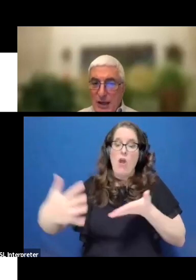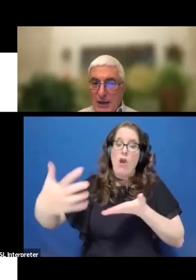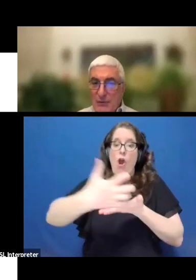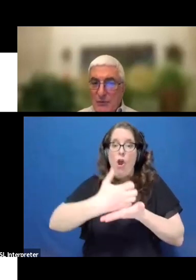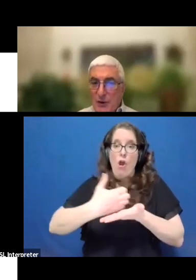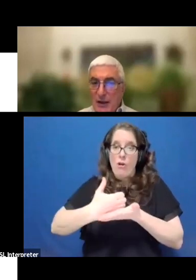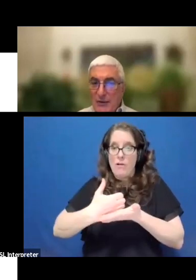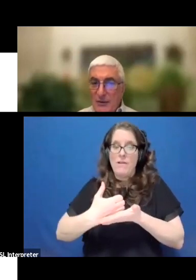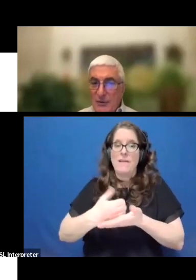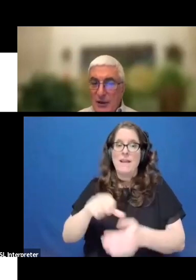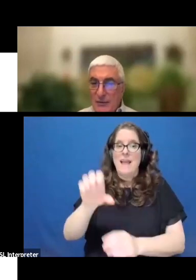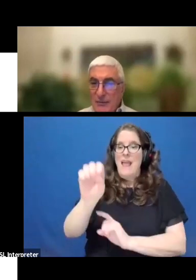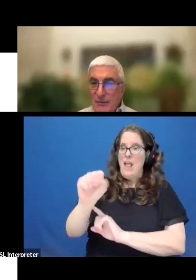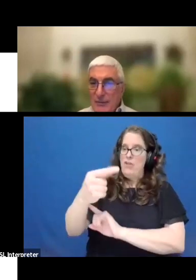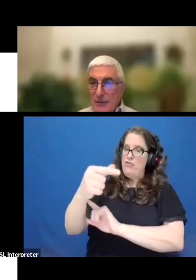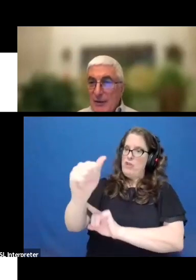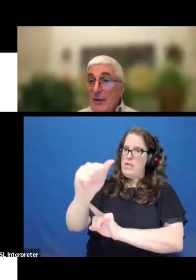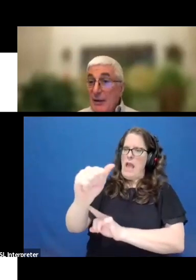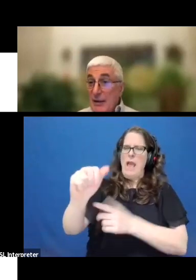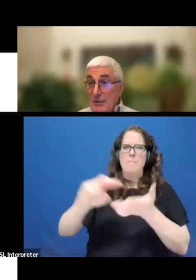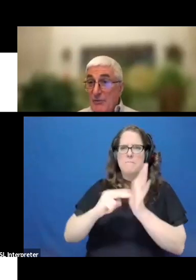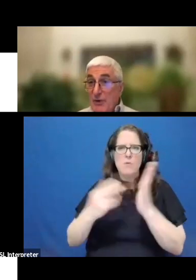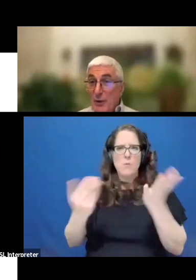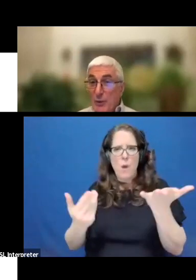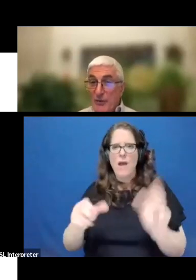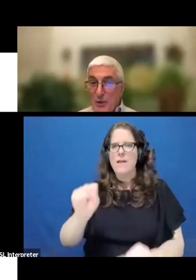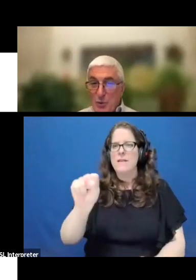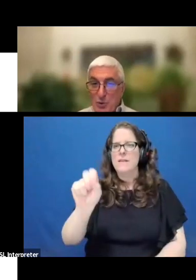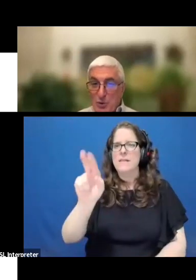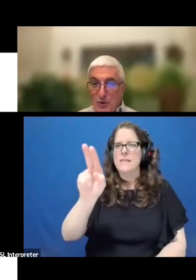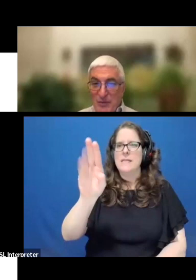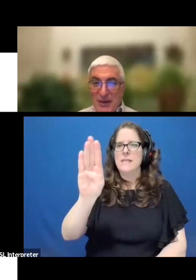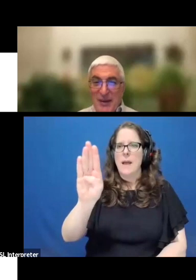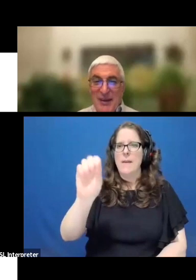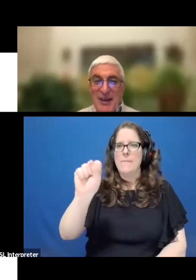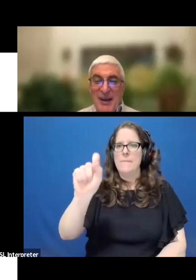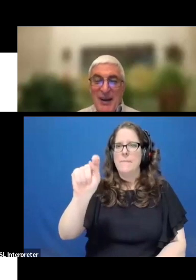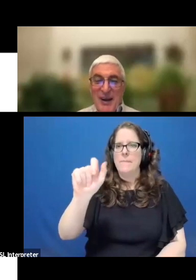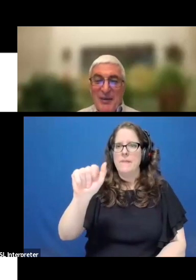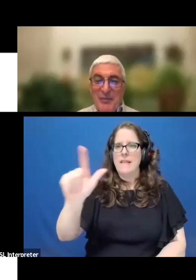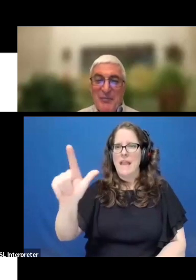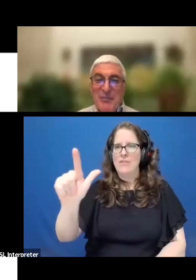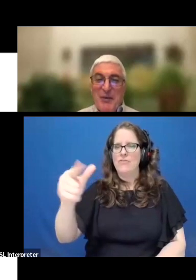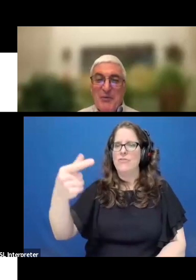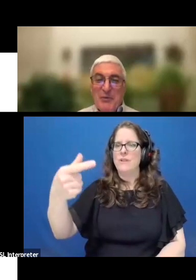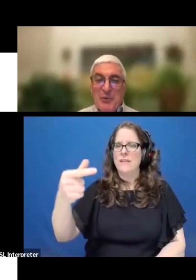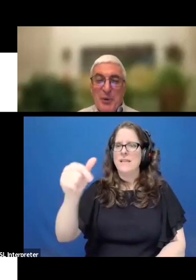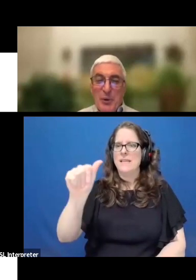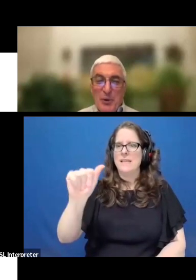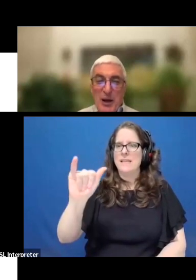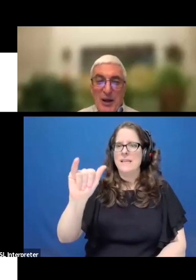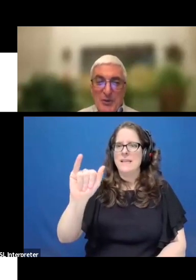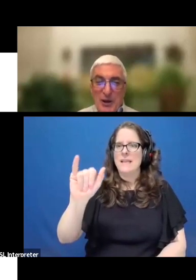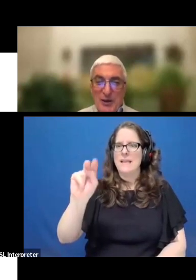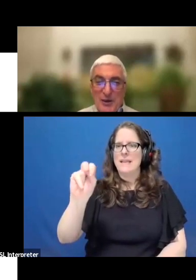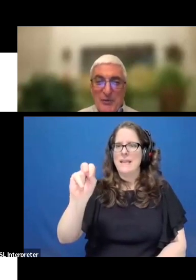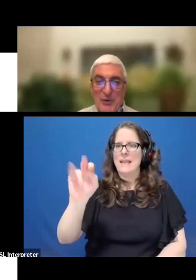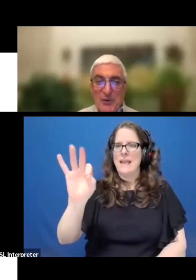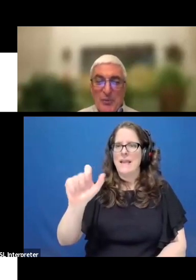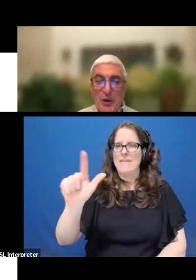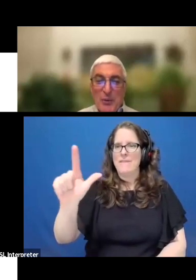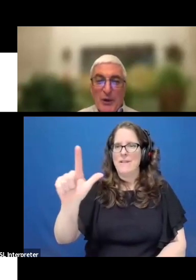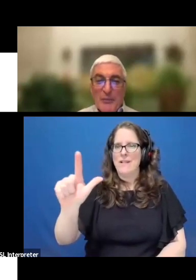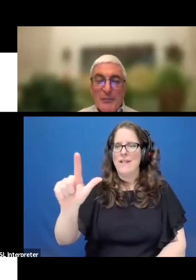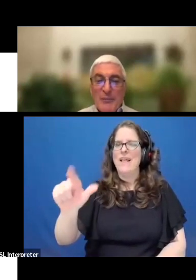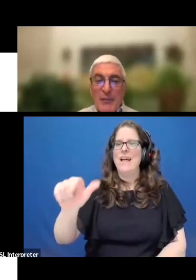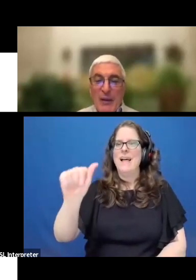substantial gainful activity. Again, following that rule, for bureaucrats trying to